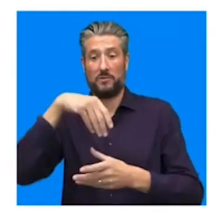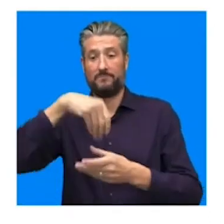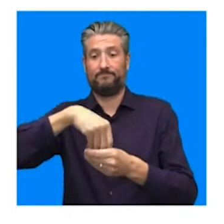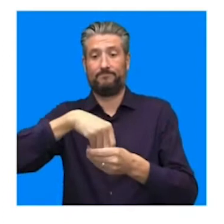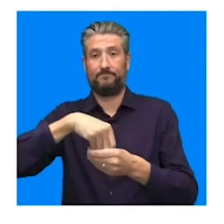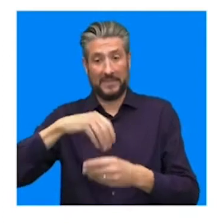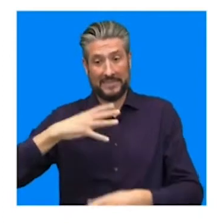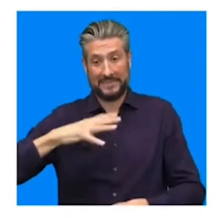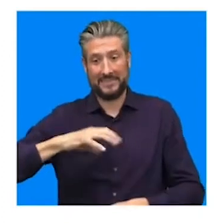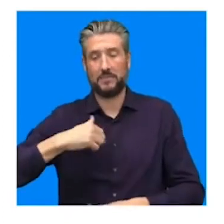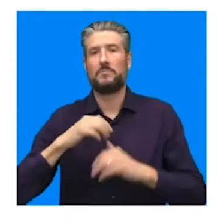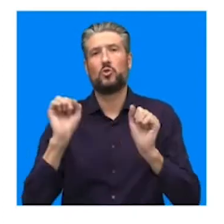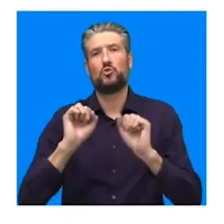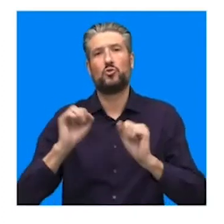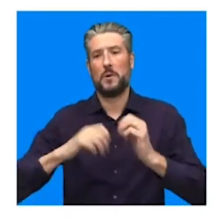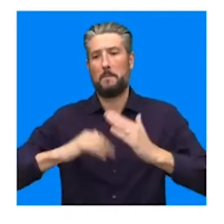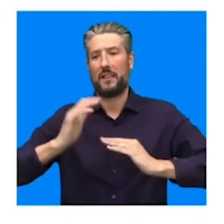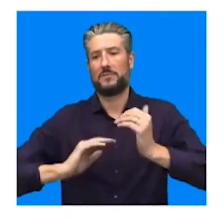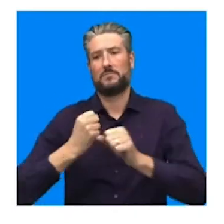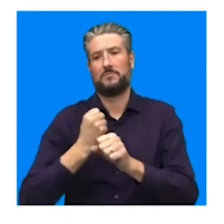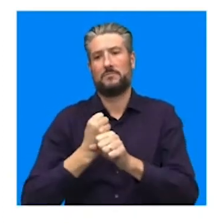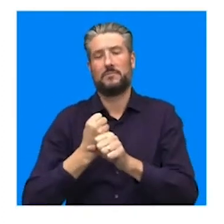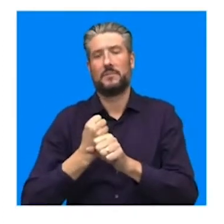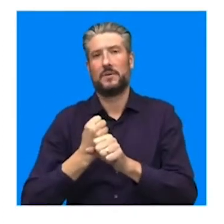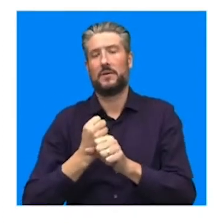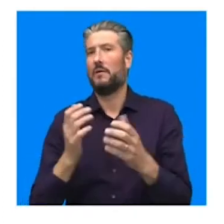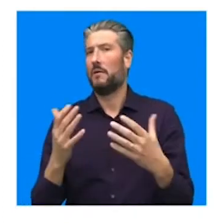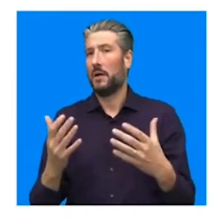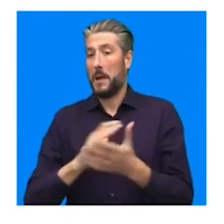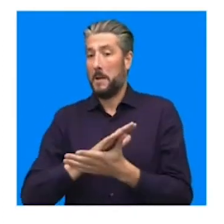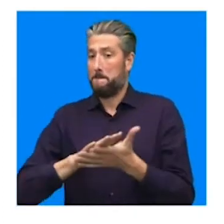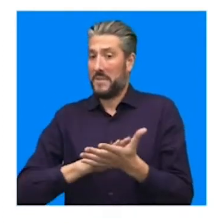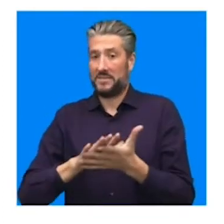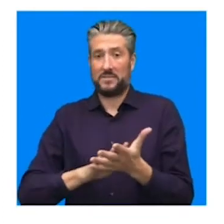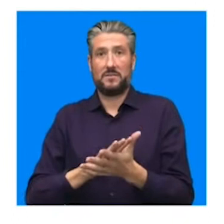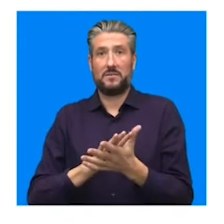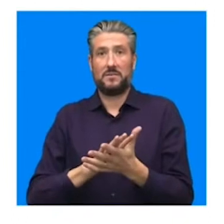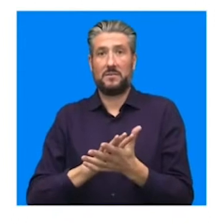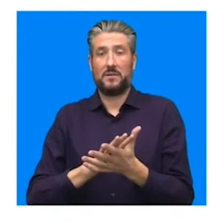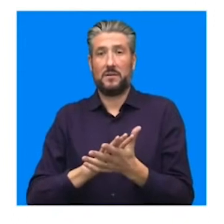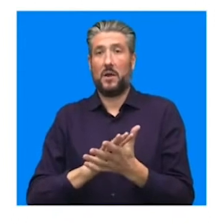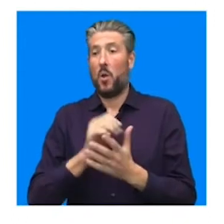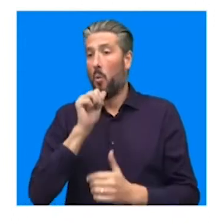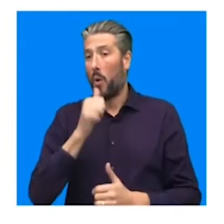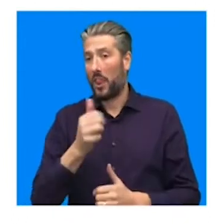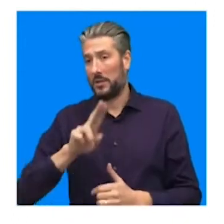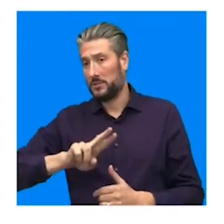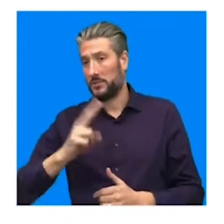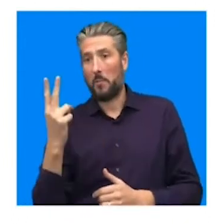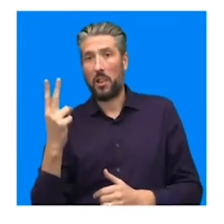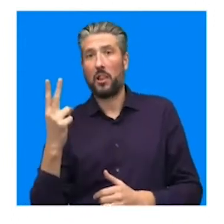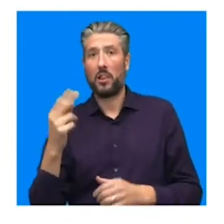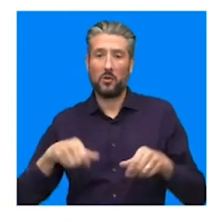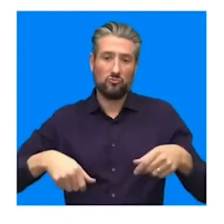not been built yet. So we're in essence more than doubling the number of roads and buses and schools and